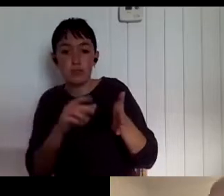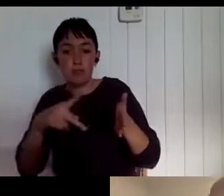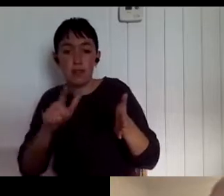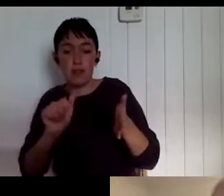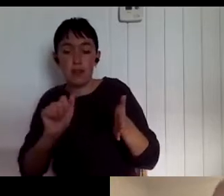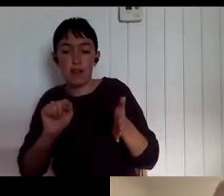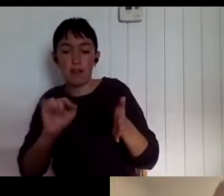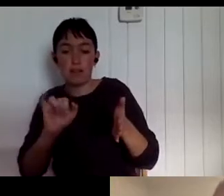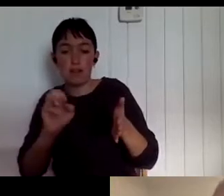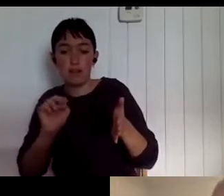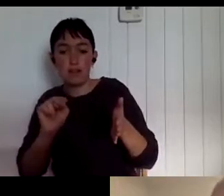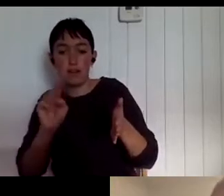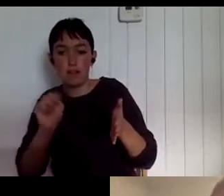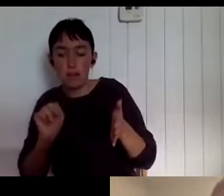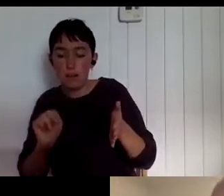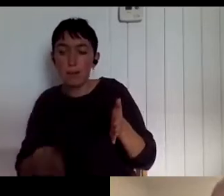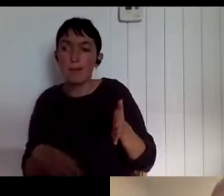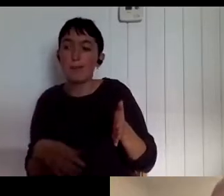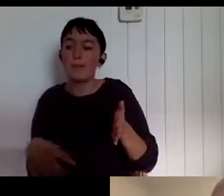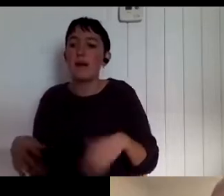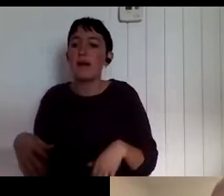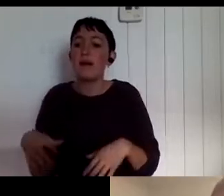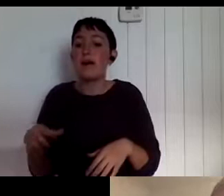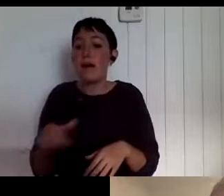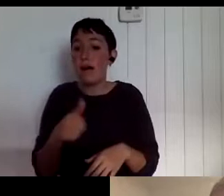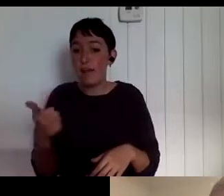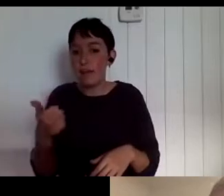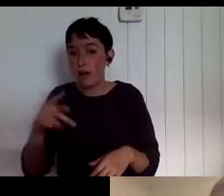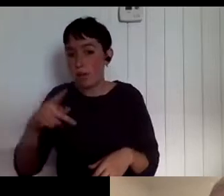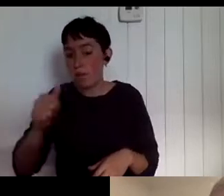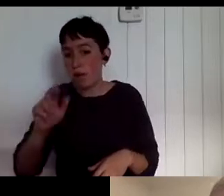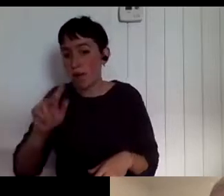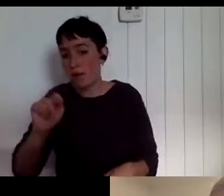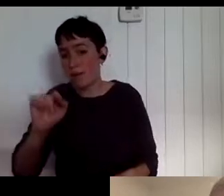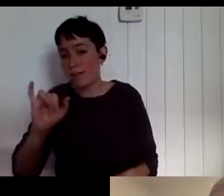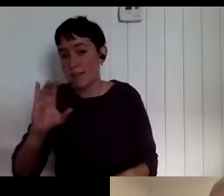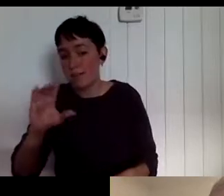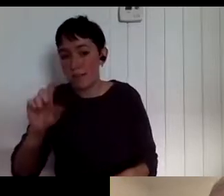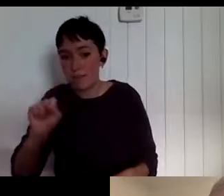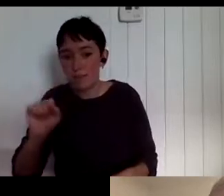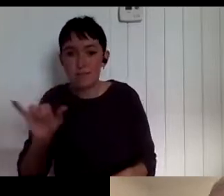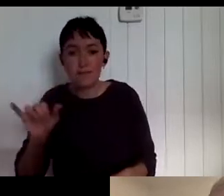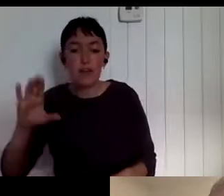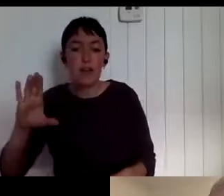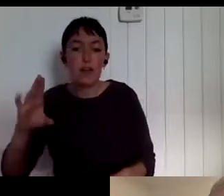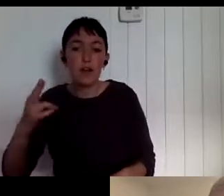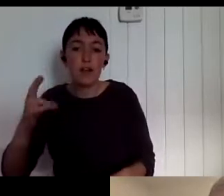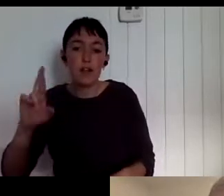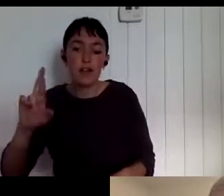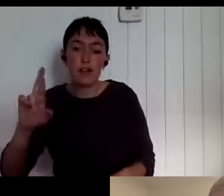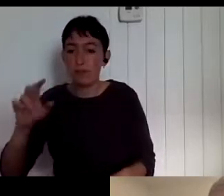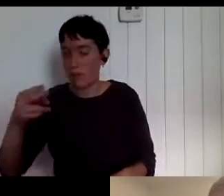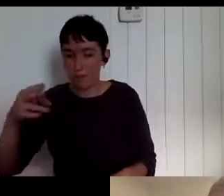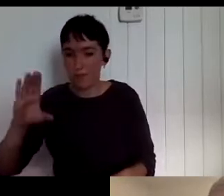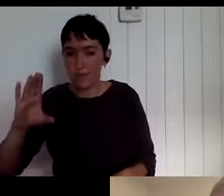like chlorine and other little particles that start to get in the way. And of course, you have this very expensive platinum that you really want to